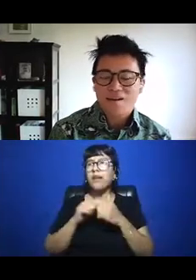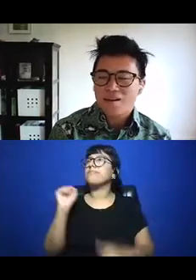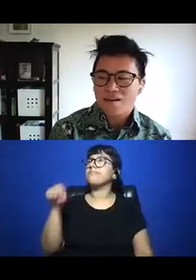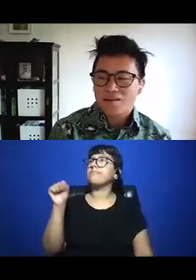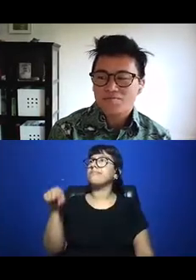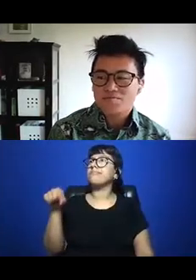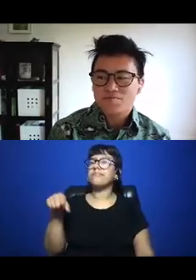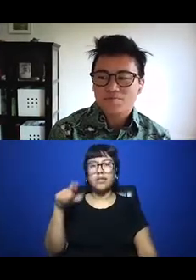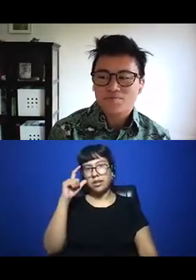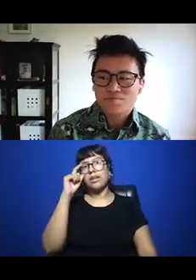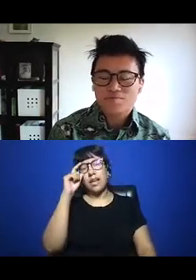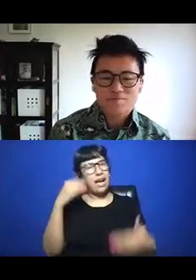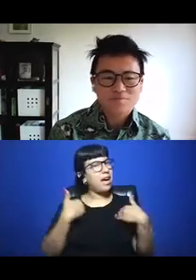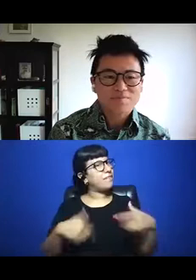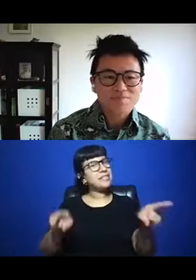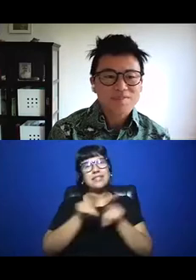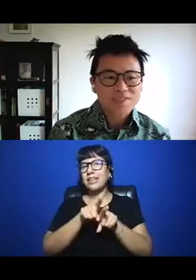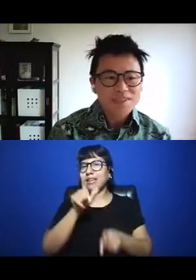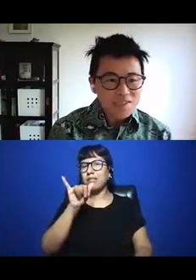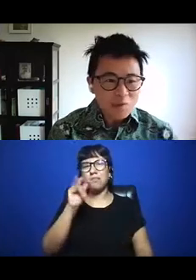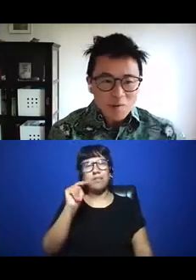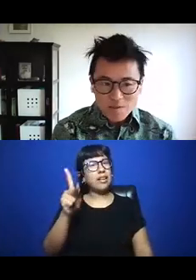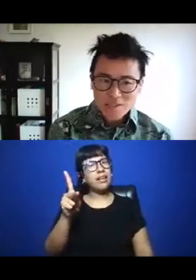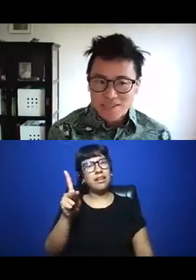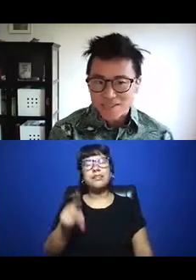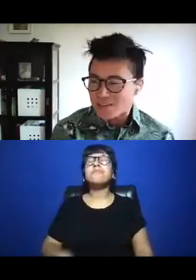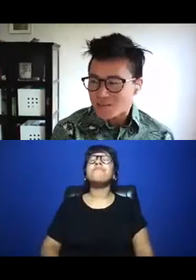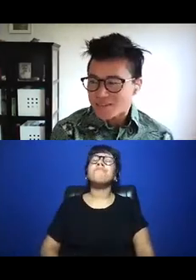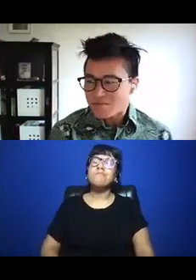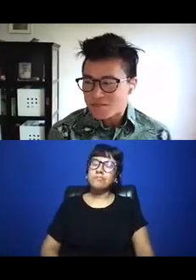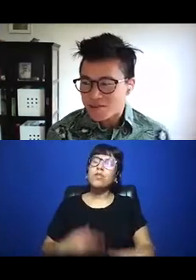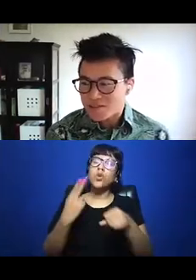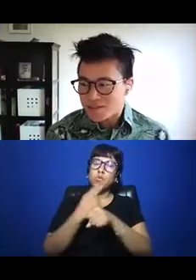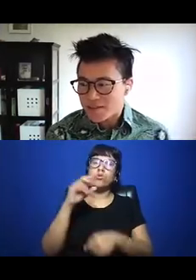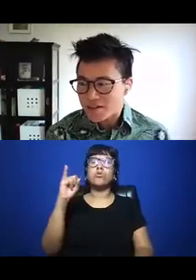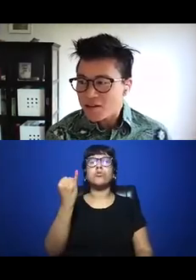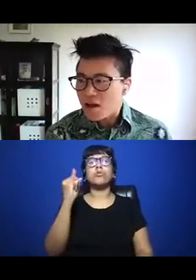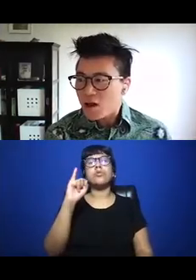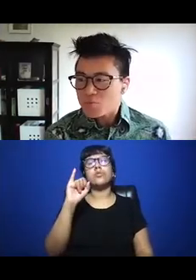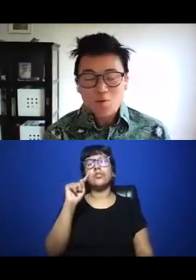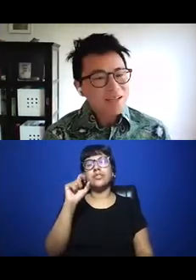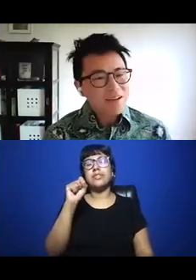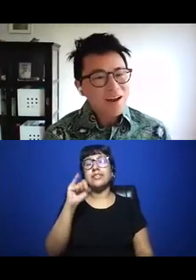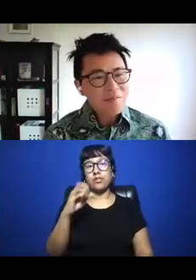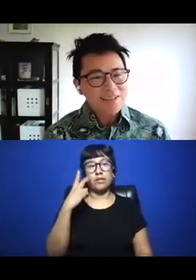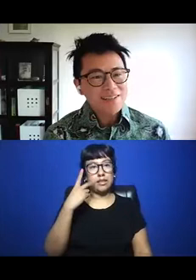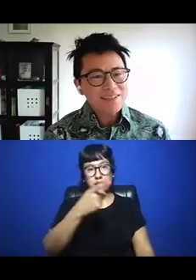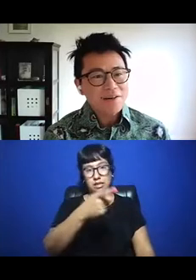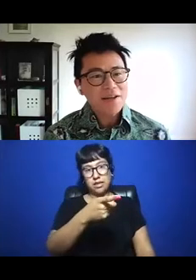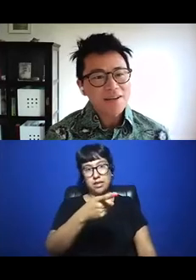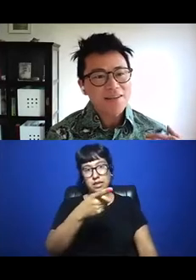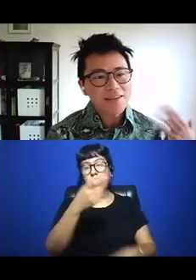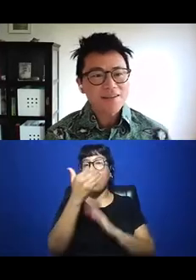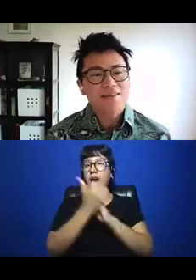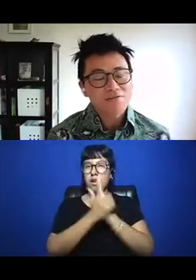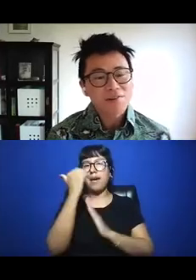but yeah, I did have the same link. So when we use Jitsi, you can see I'm showing on the screen, you can automatically